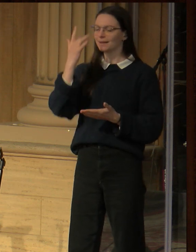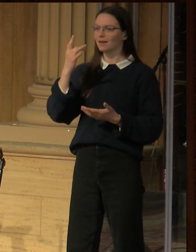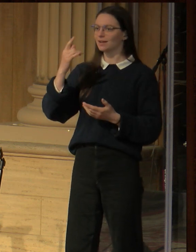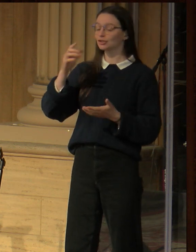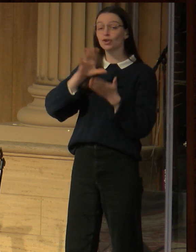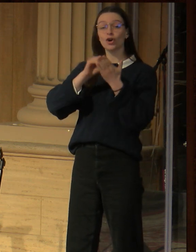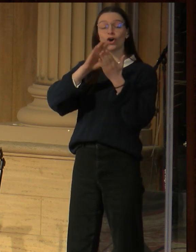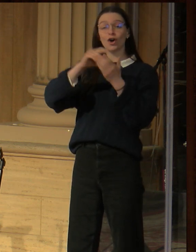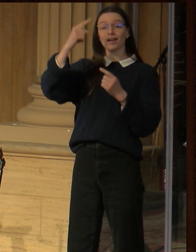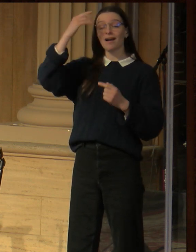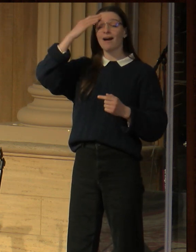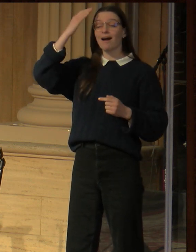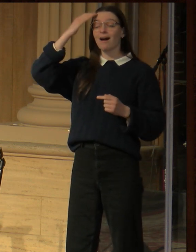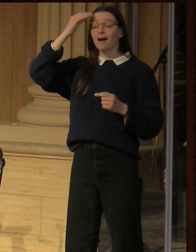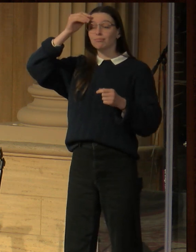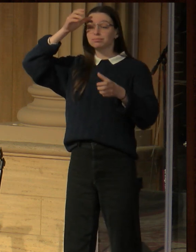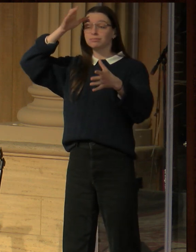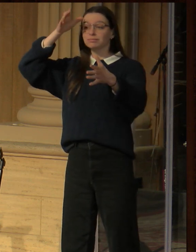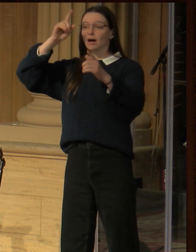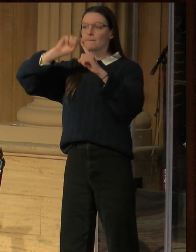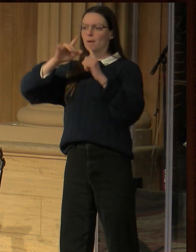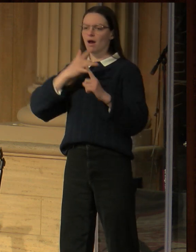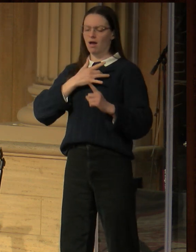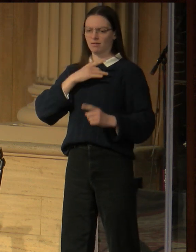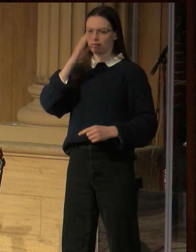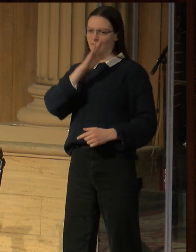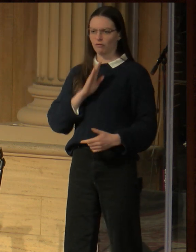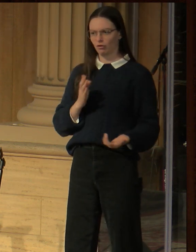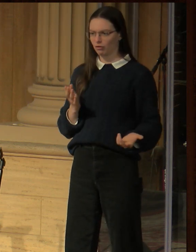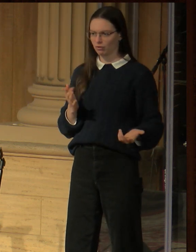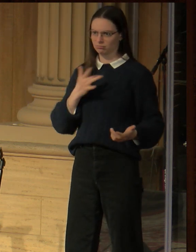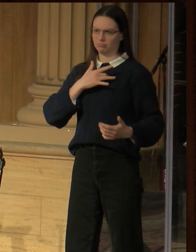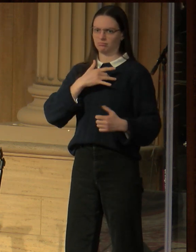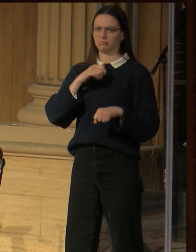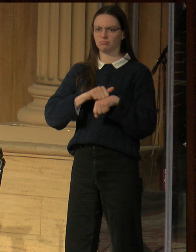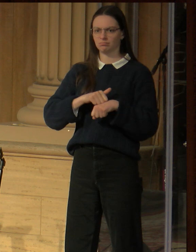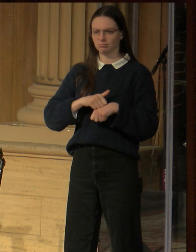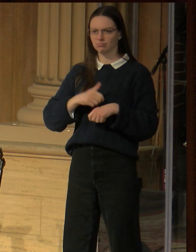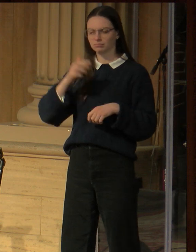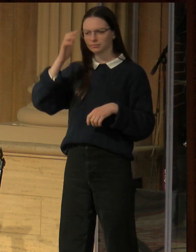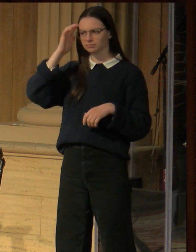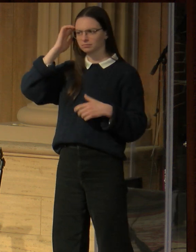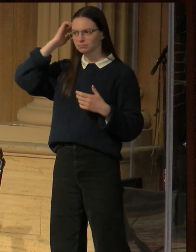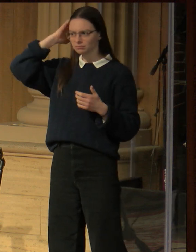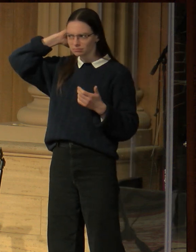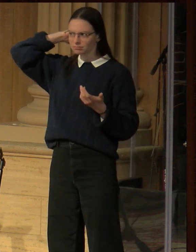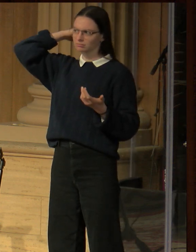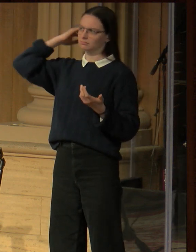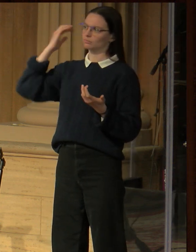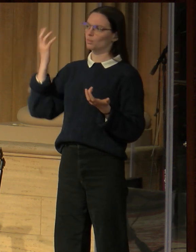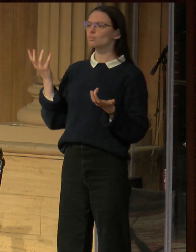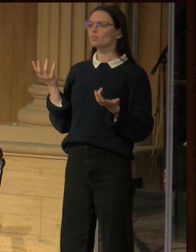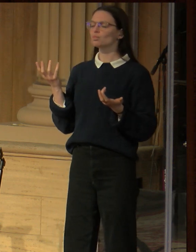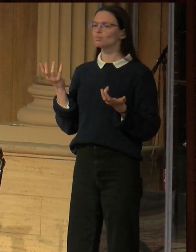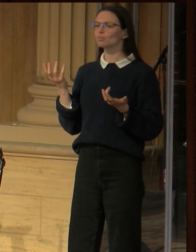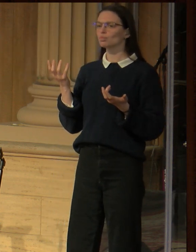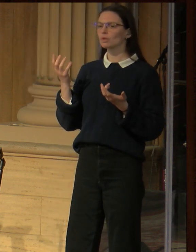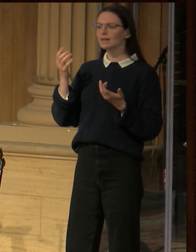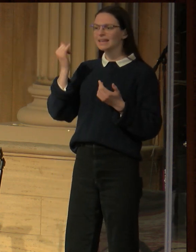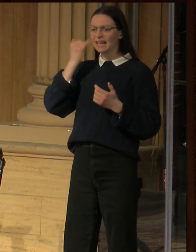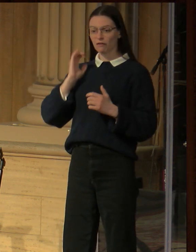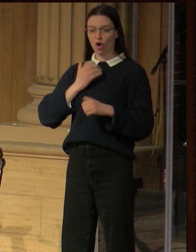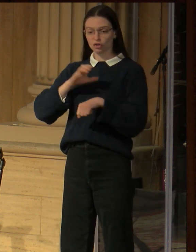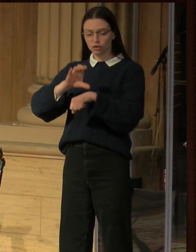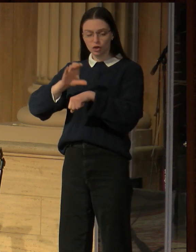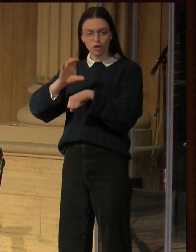to be doing. And we don't want that to be our church. We don't want our church or our groups or our classes to be environments where people are ashamed to not know